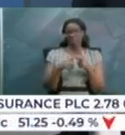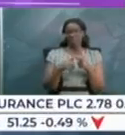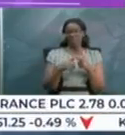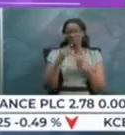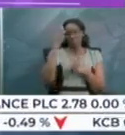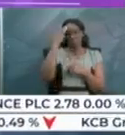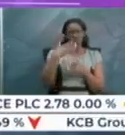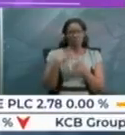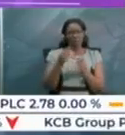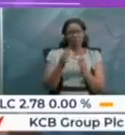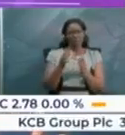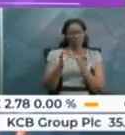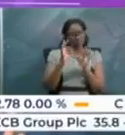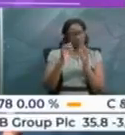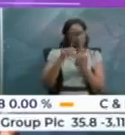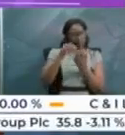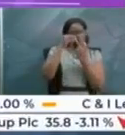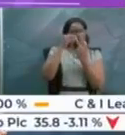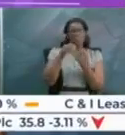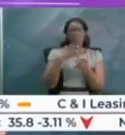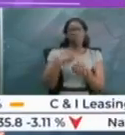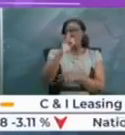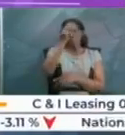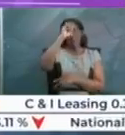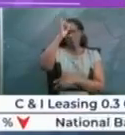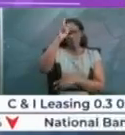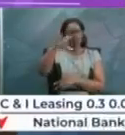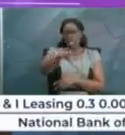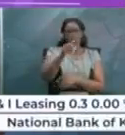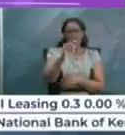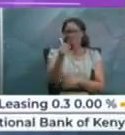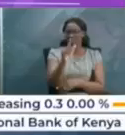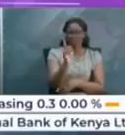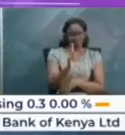high-end products as well. You don't just want to pick a random peanut butter. So